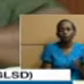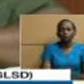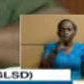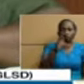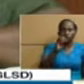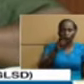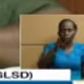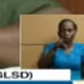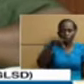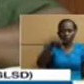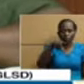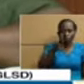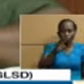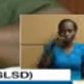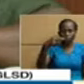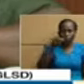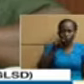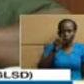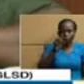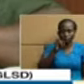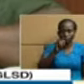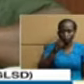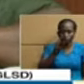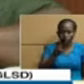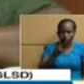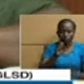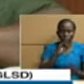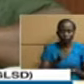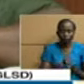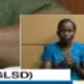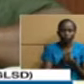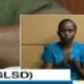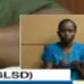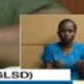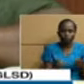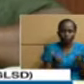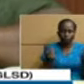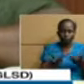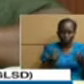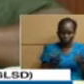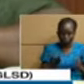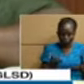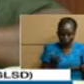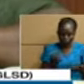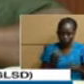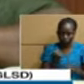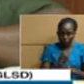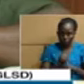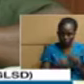comprehensive social risk and shocks response plan, which we have embarked on. It's a comprehensive